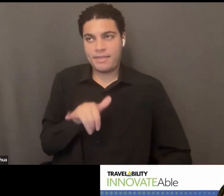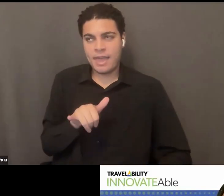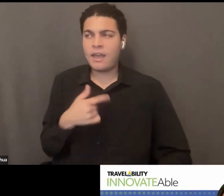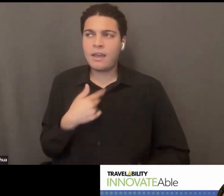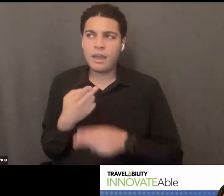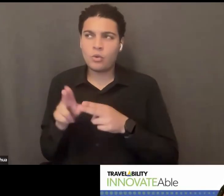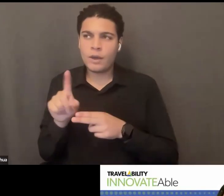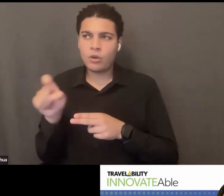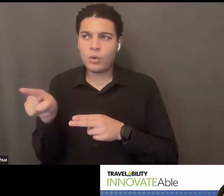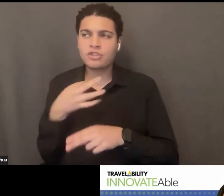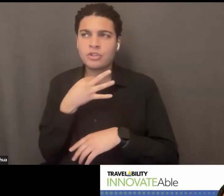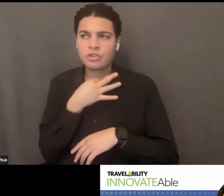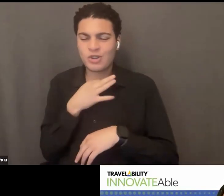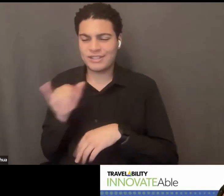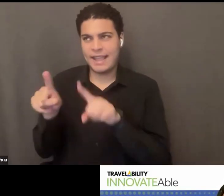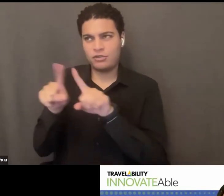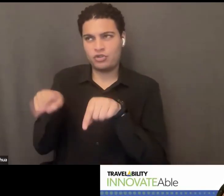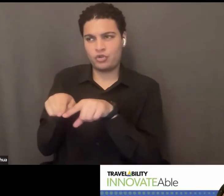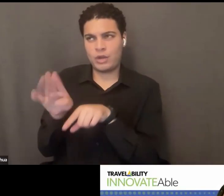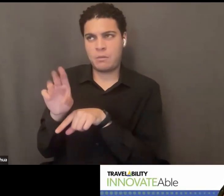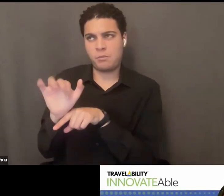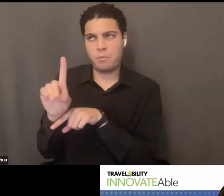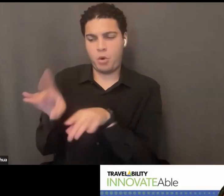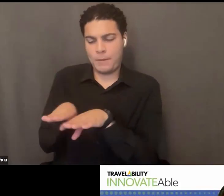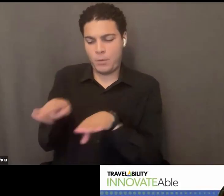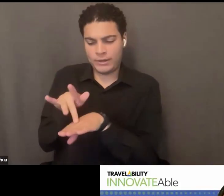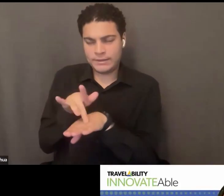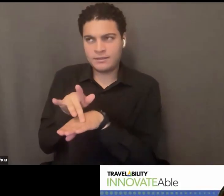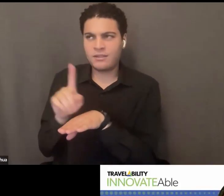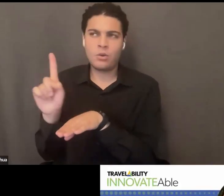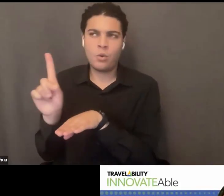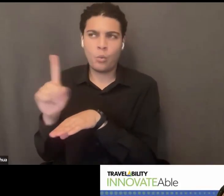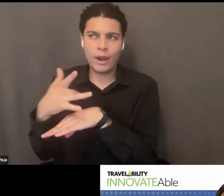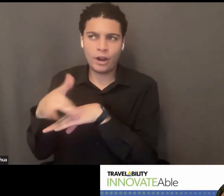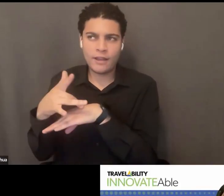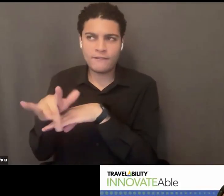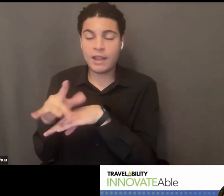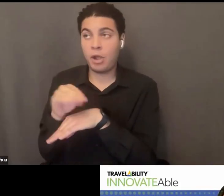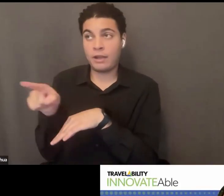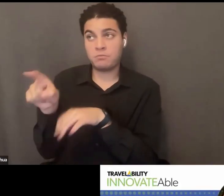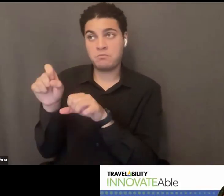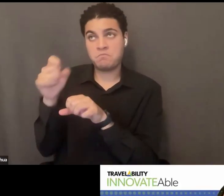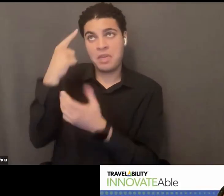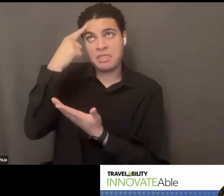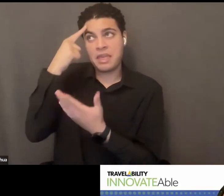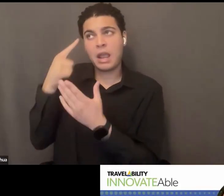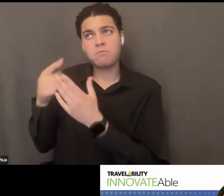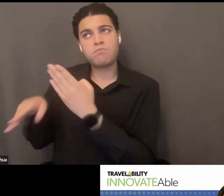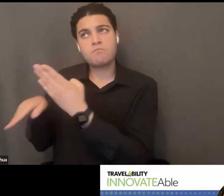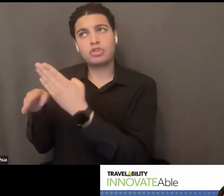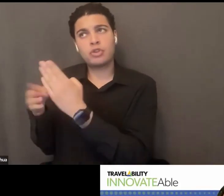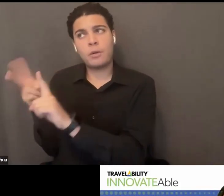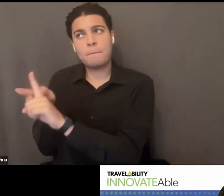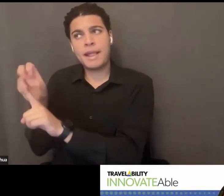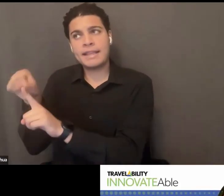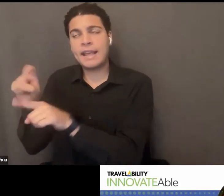the boards currently available, and do you envision using them for other sports? I imagine that they're the more